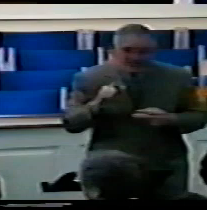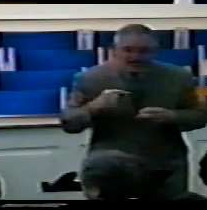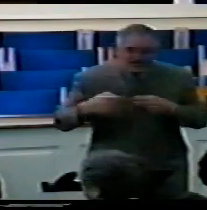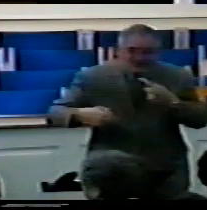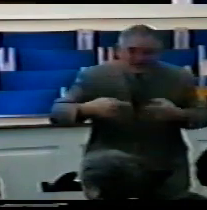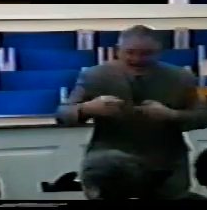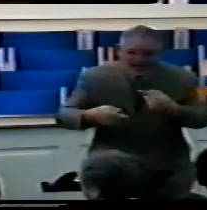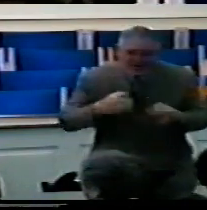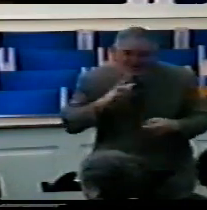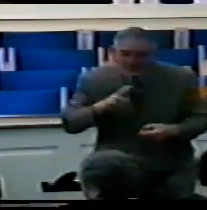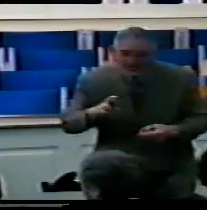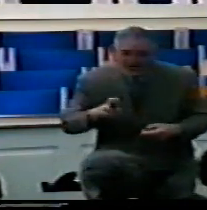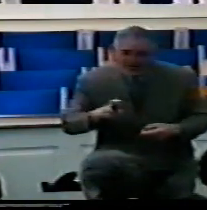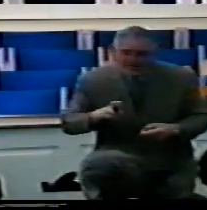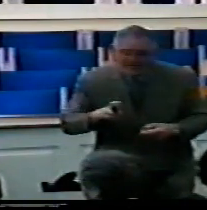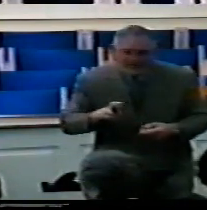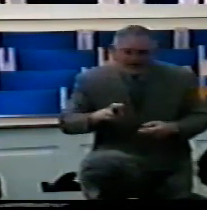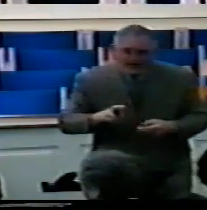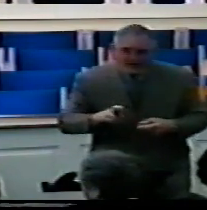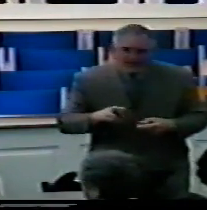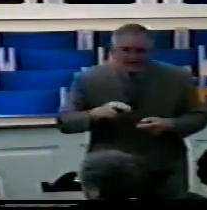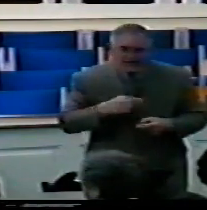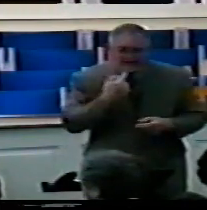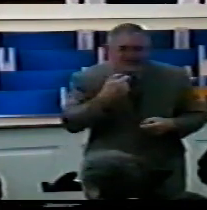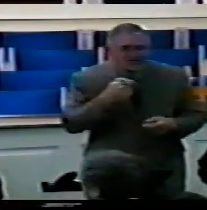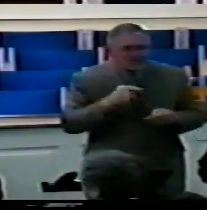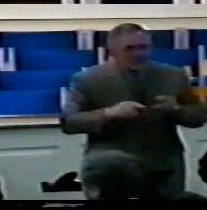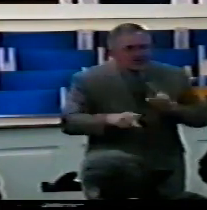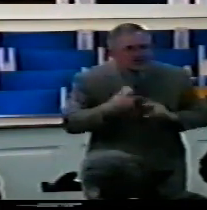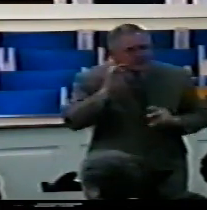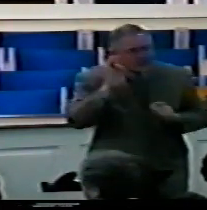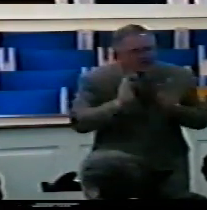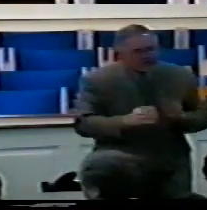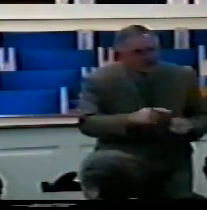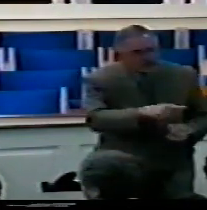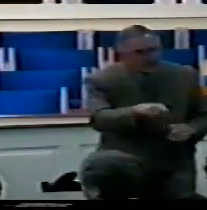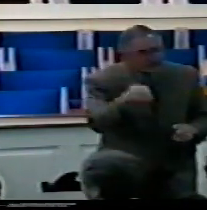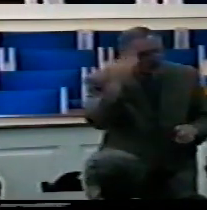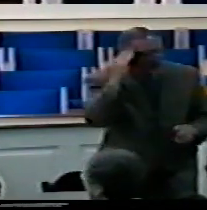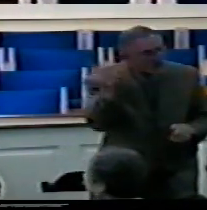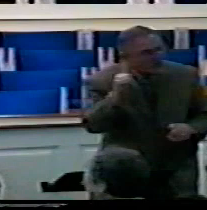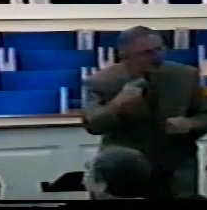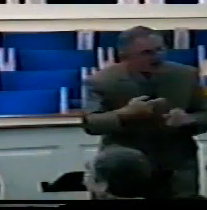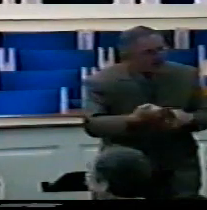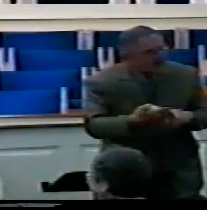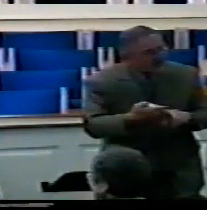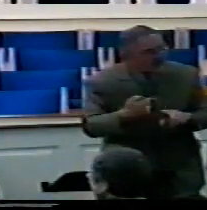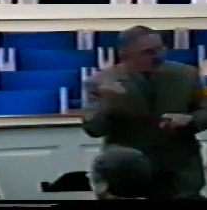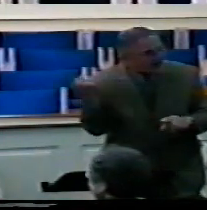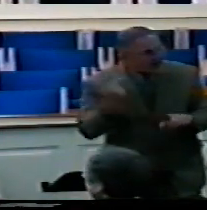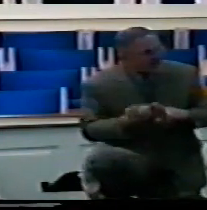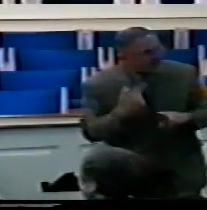They said, preacher, do you know where the vehicle came from? I said, I know where it come from, and I know who's driving it.